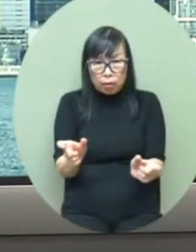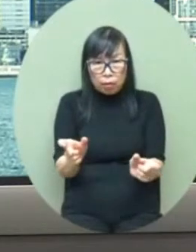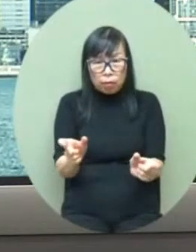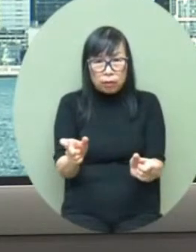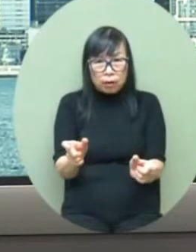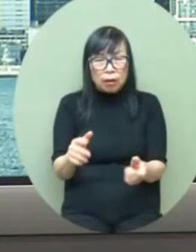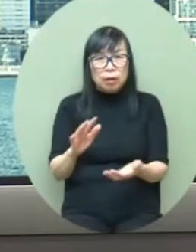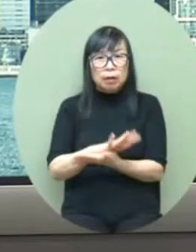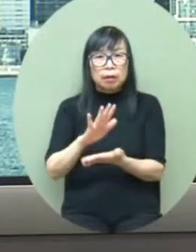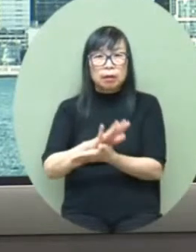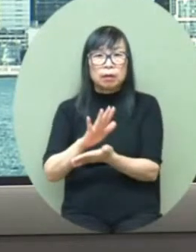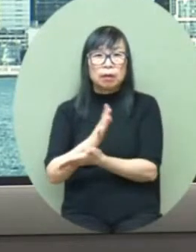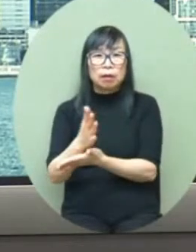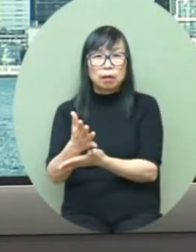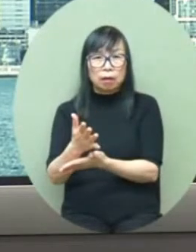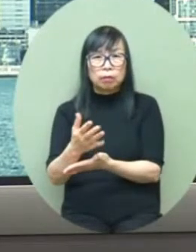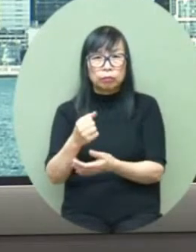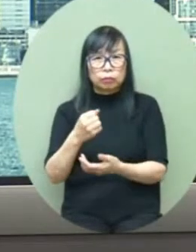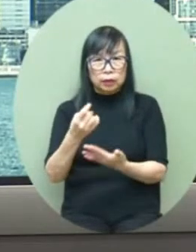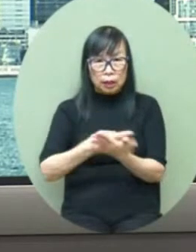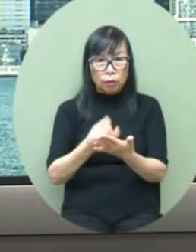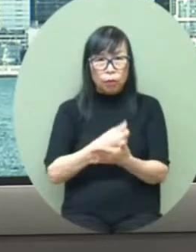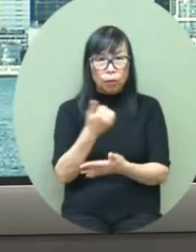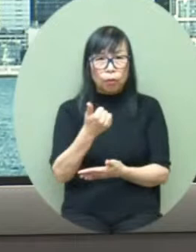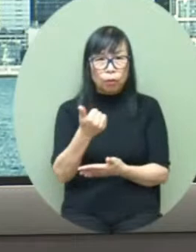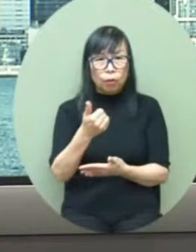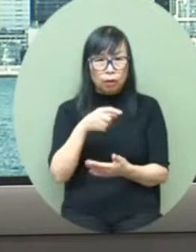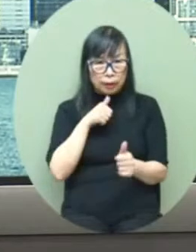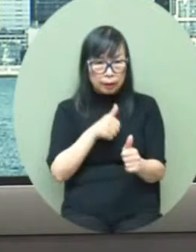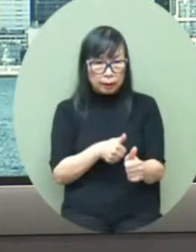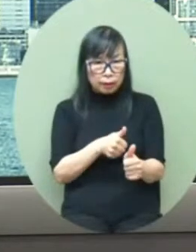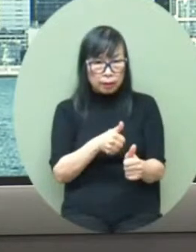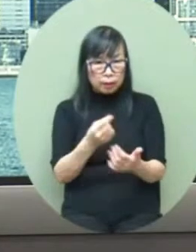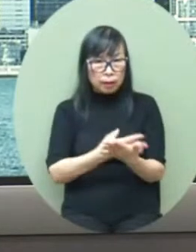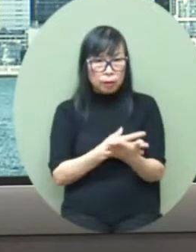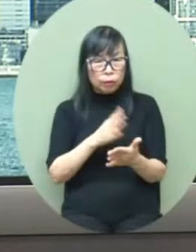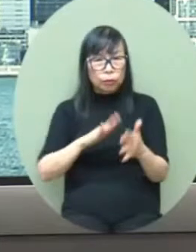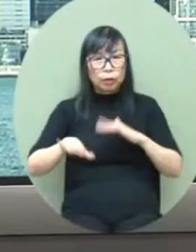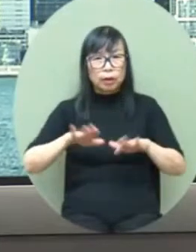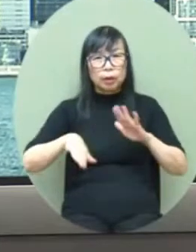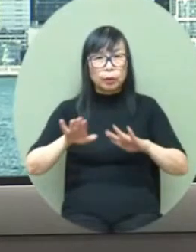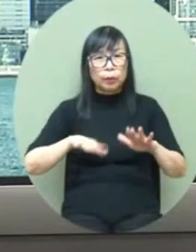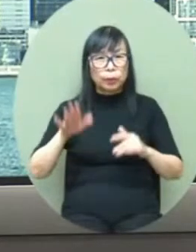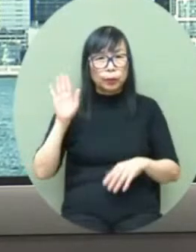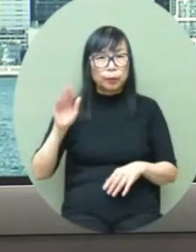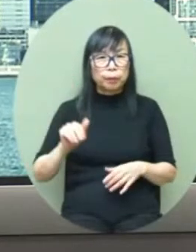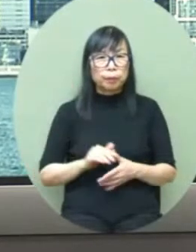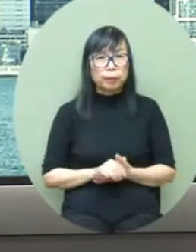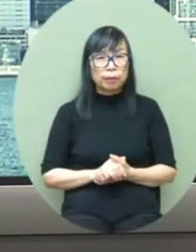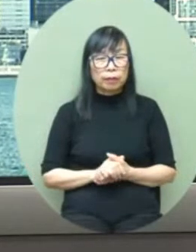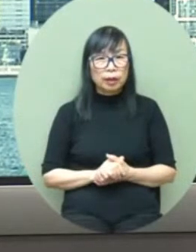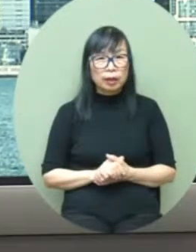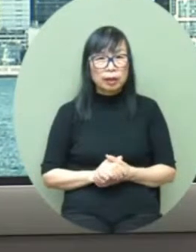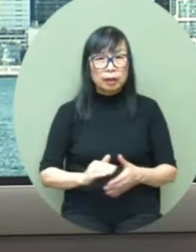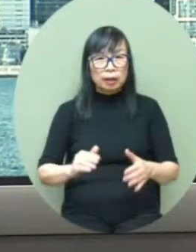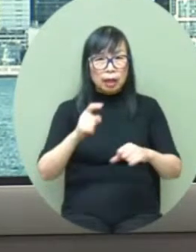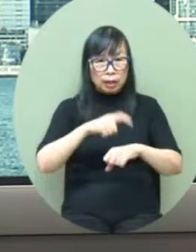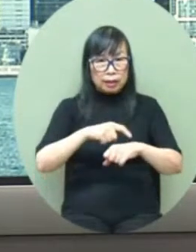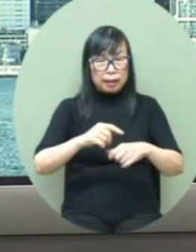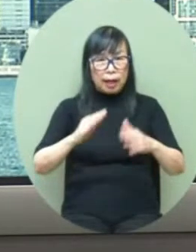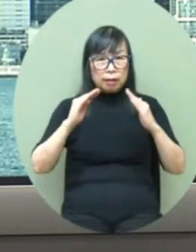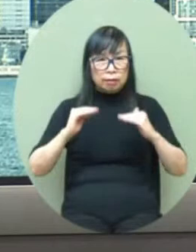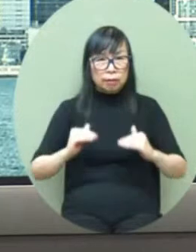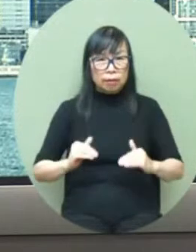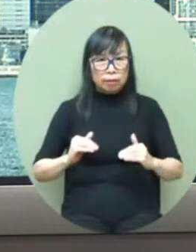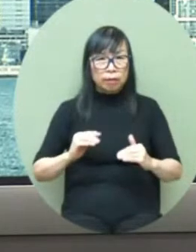rise for civil service, there's a long-standing and effective system to deal with that matter, and we will follow the system. Now,